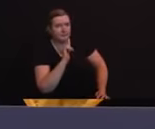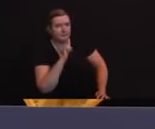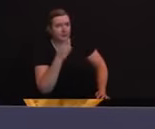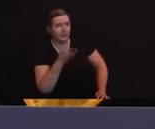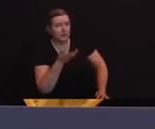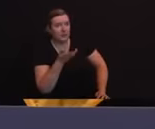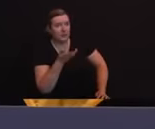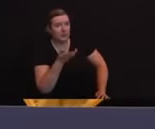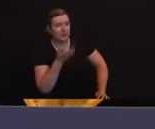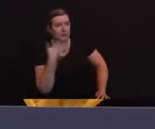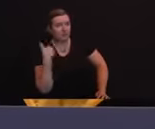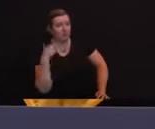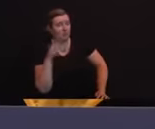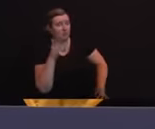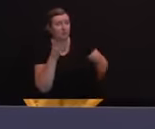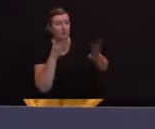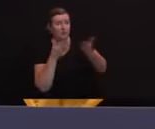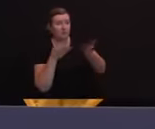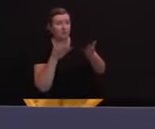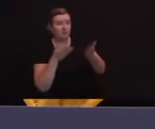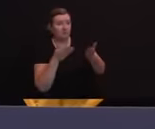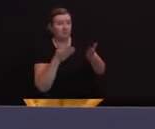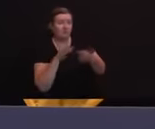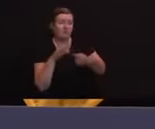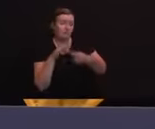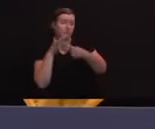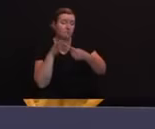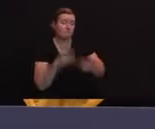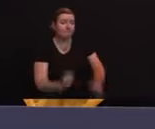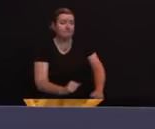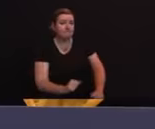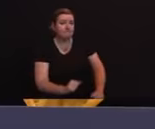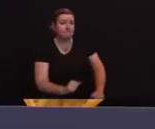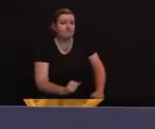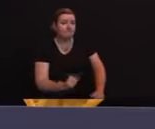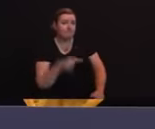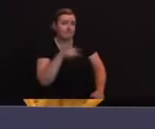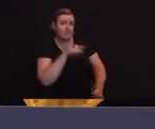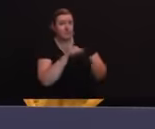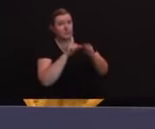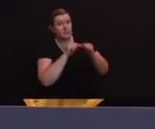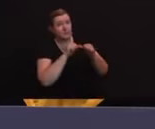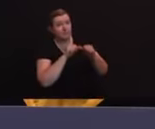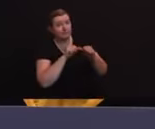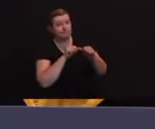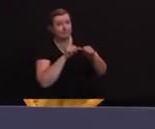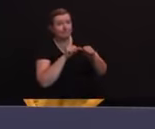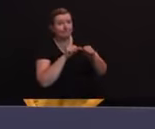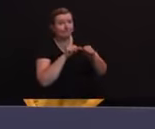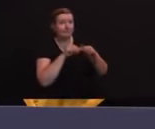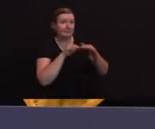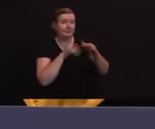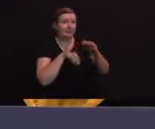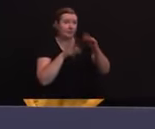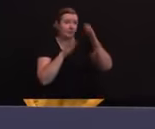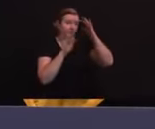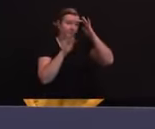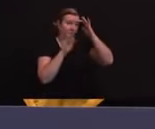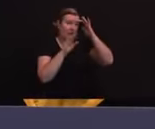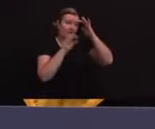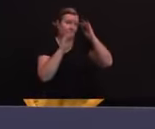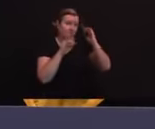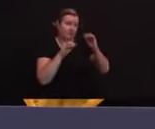religious services exempted. They continue to be at the lesser of 25% capacity or 150 persons.